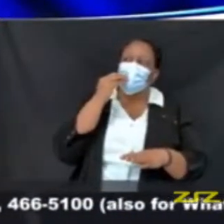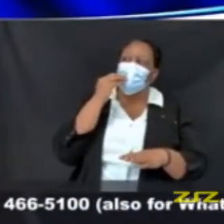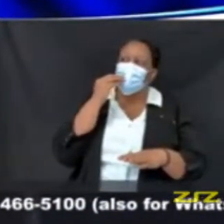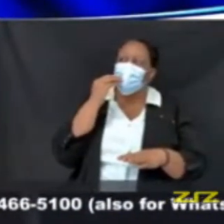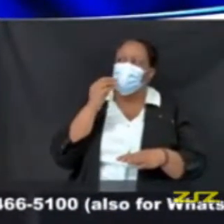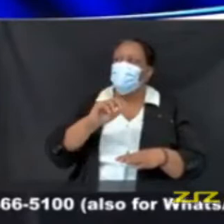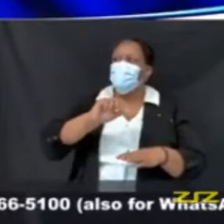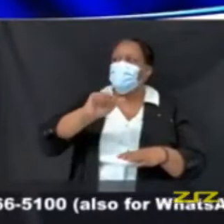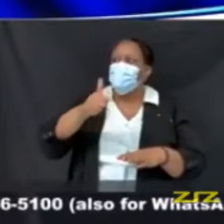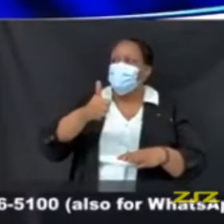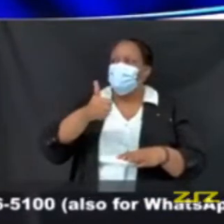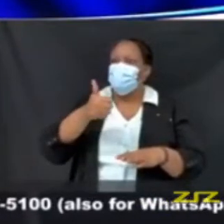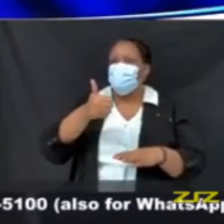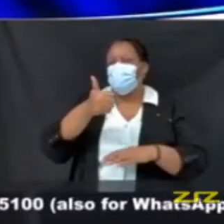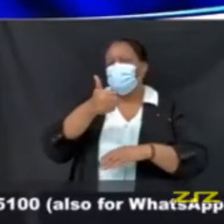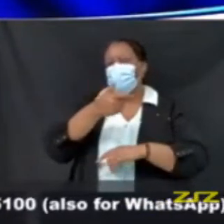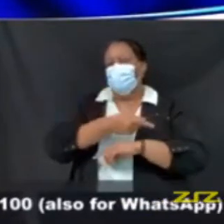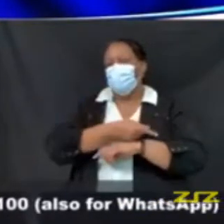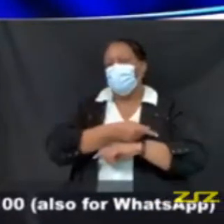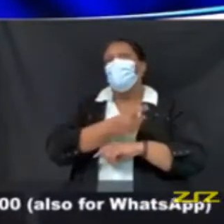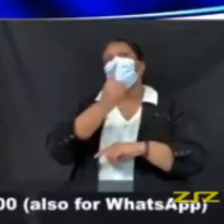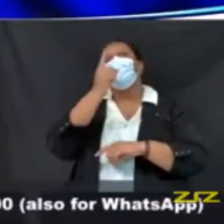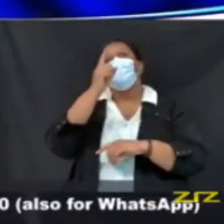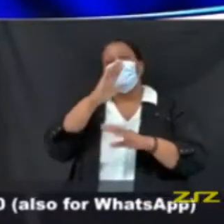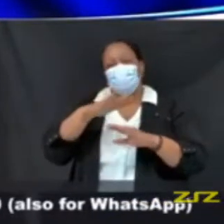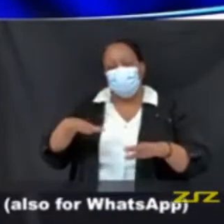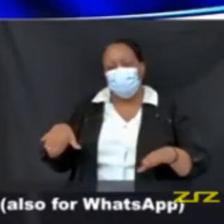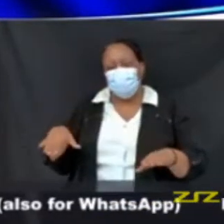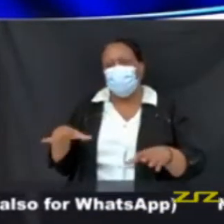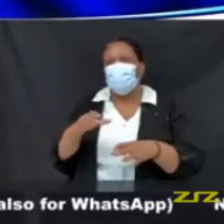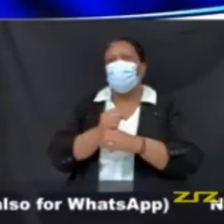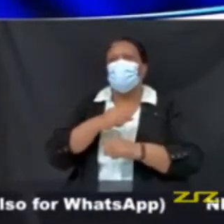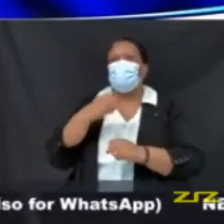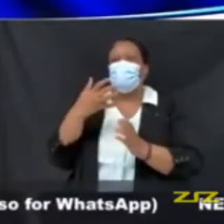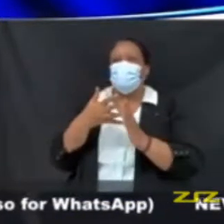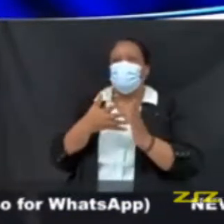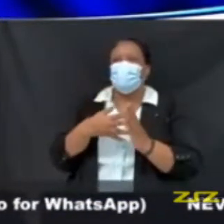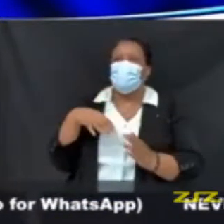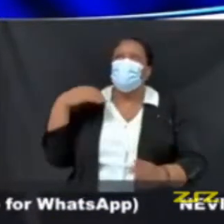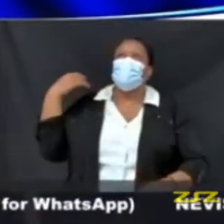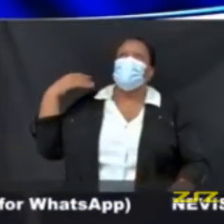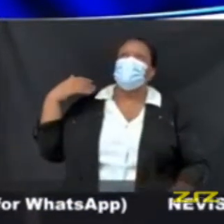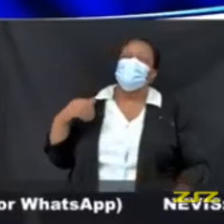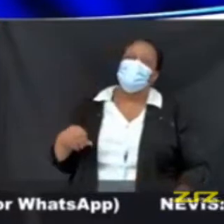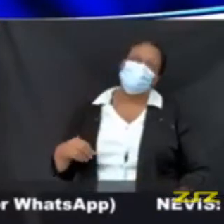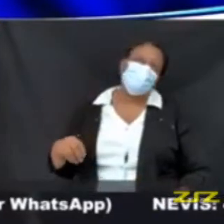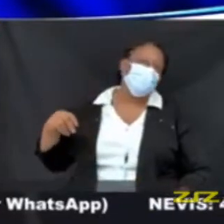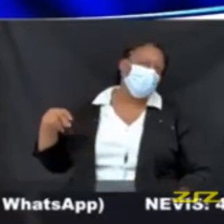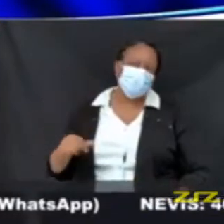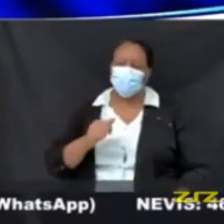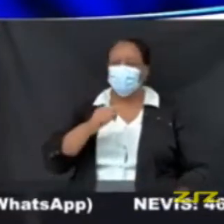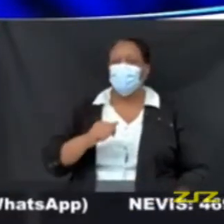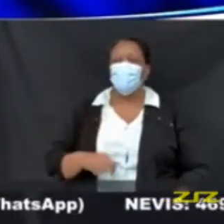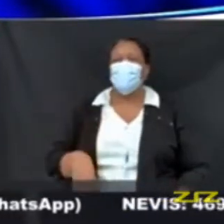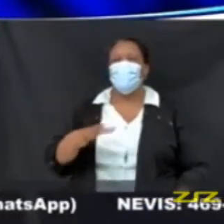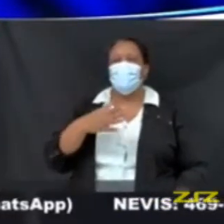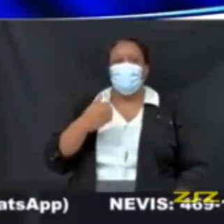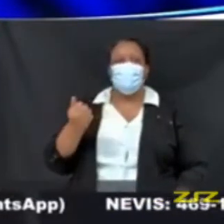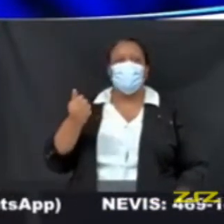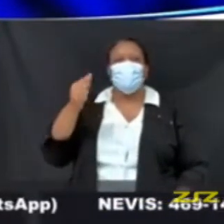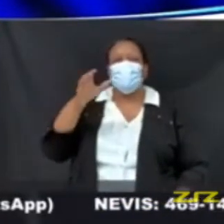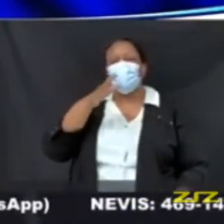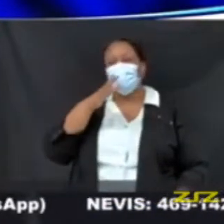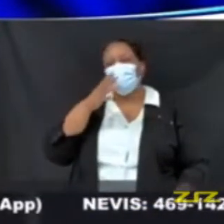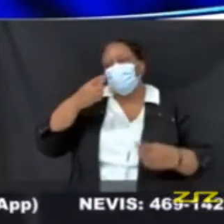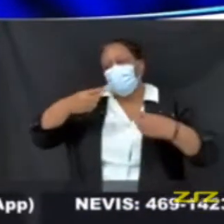there, one of the children tests positive, and that mother would have to quarantine with